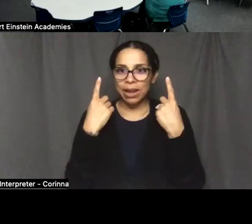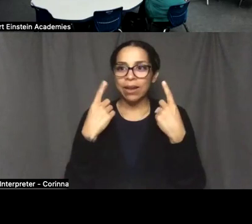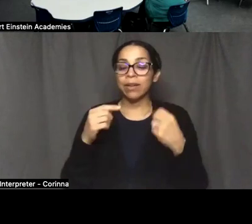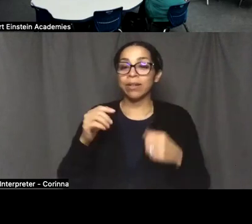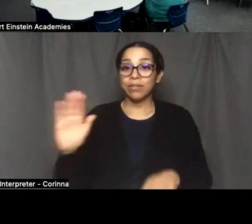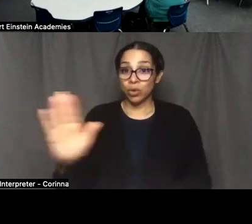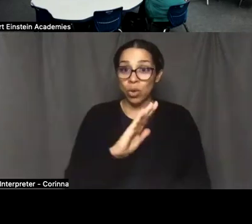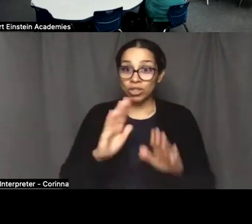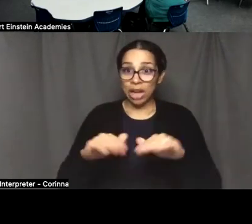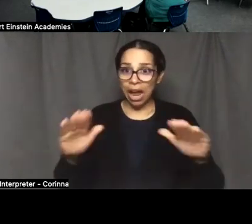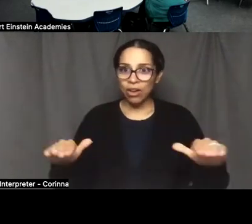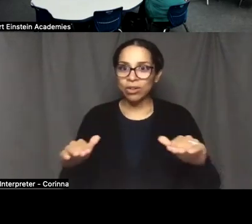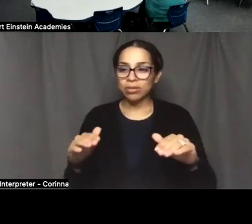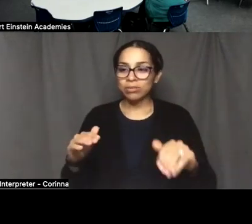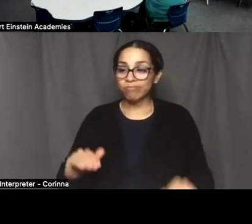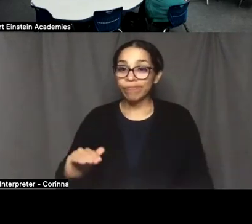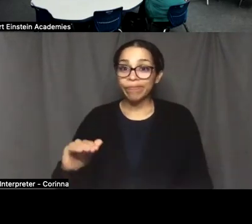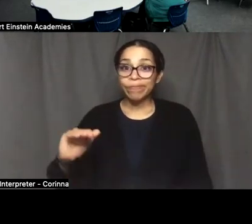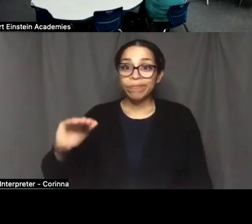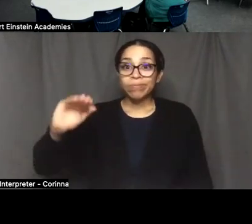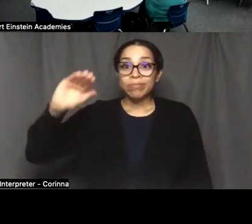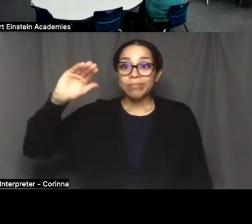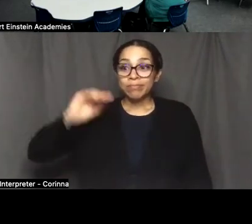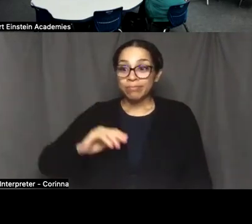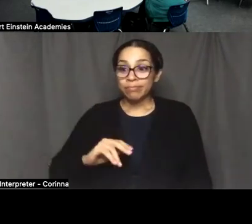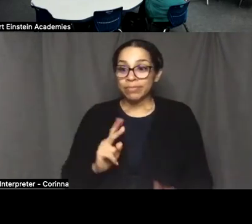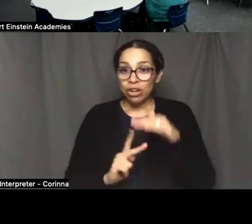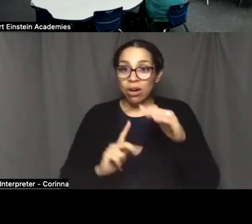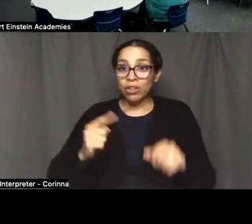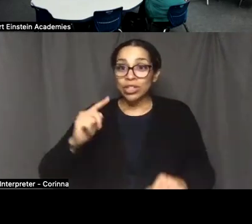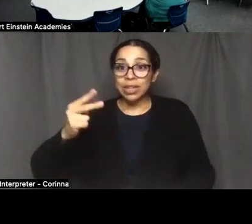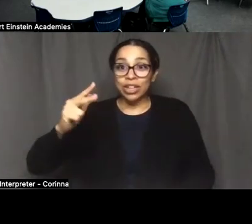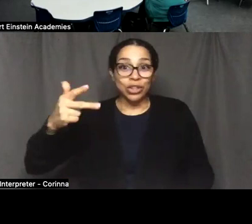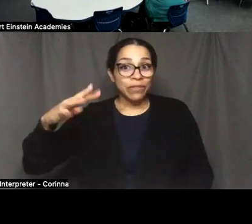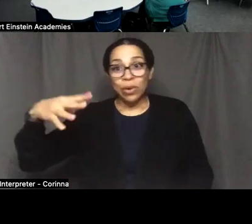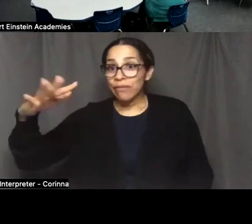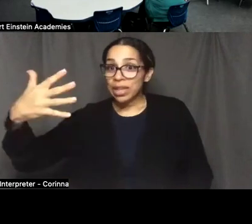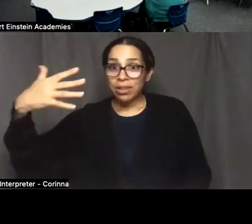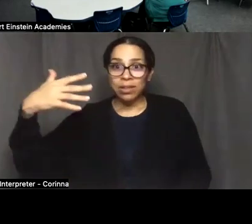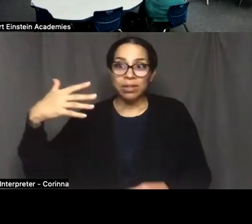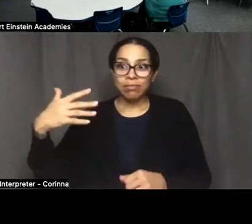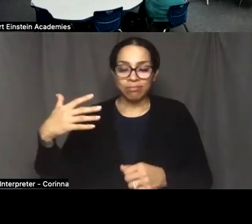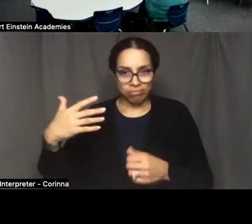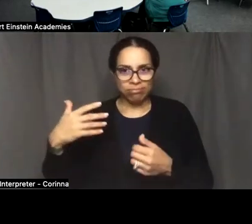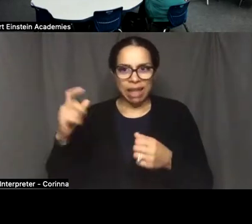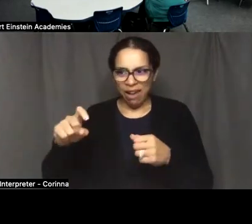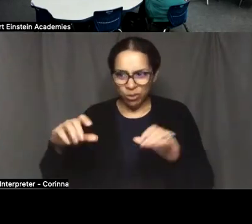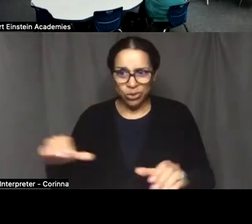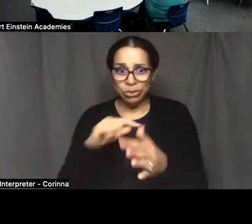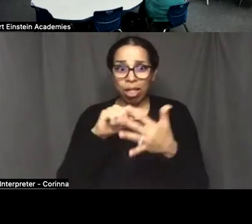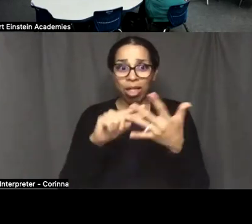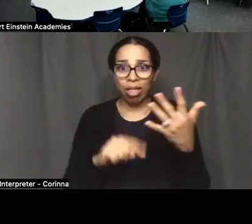elementary school, and kind of all these different things they have to learn how to do to become a skilled reader. There's a lot. It's a lot